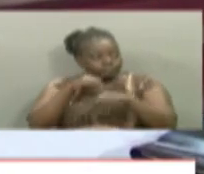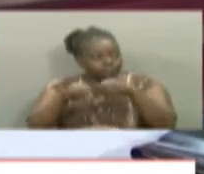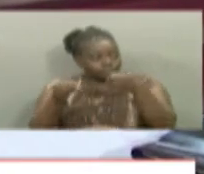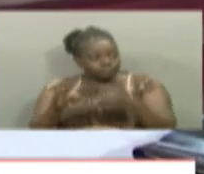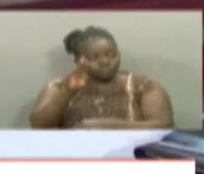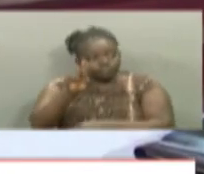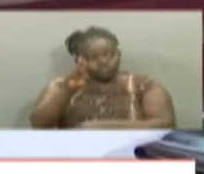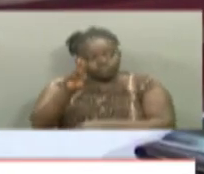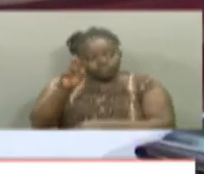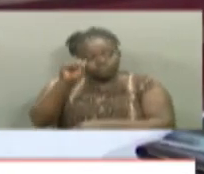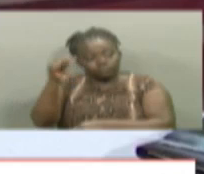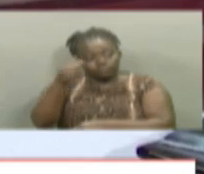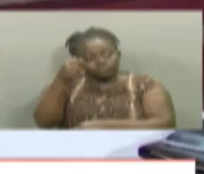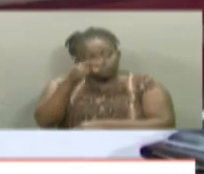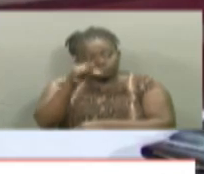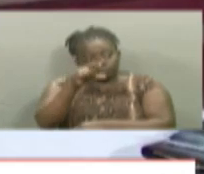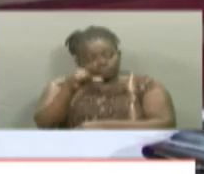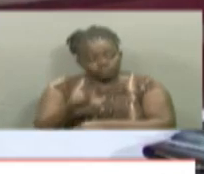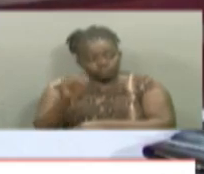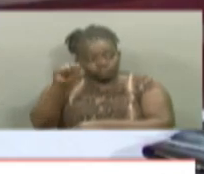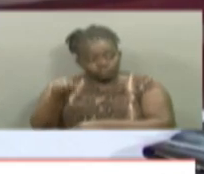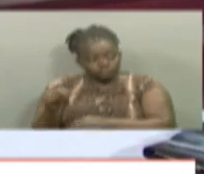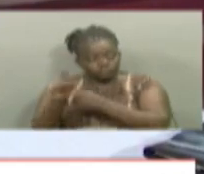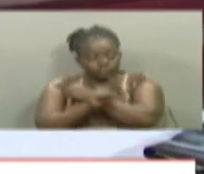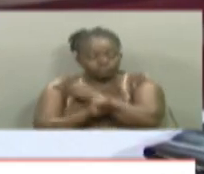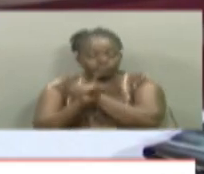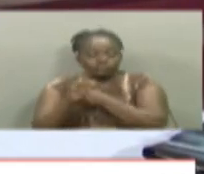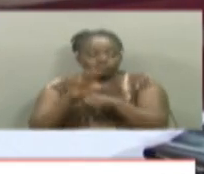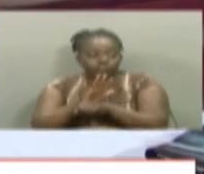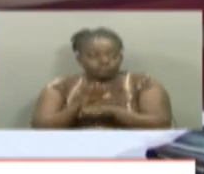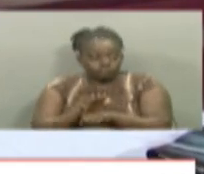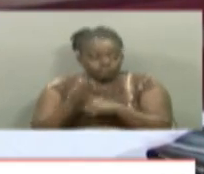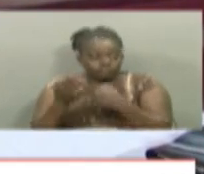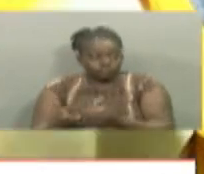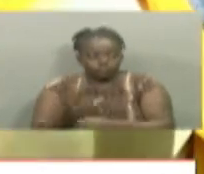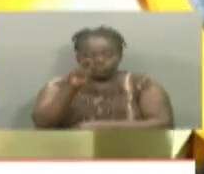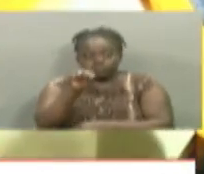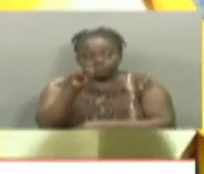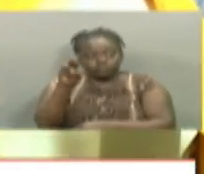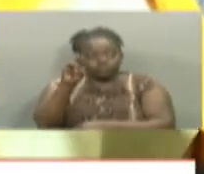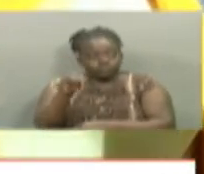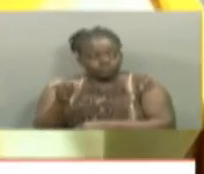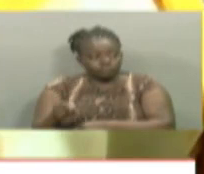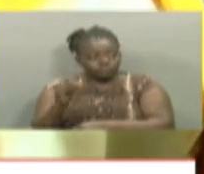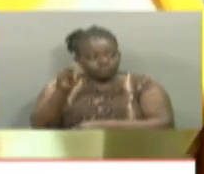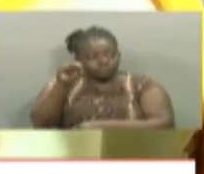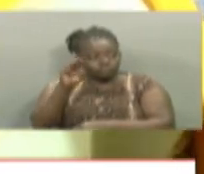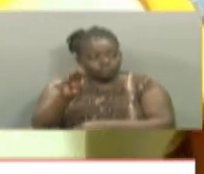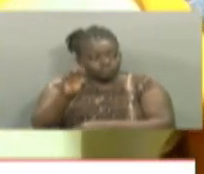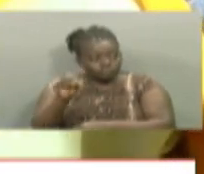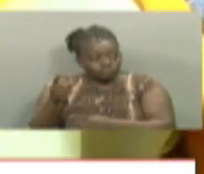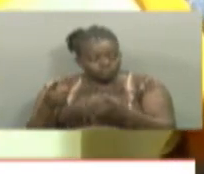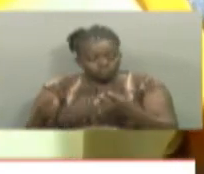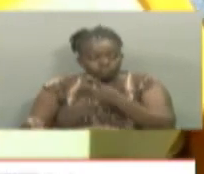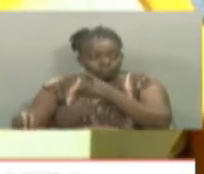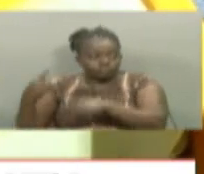South okwaddiddwamu eggulo okubaddeko hall ya district ya Kasese Mount Purpose era nga muna NRM Gideon Ifembo Mujungu